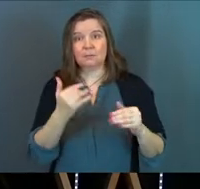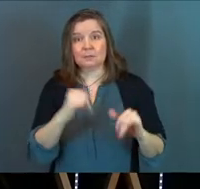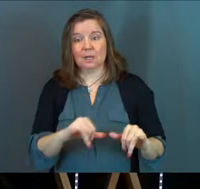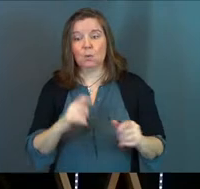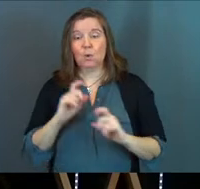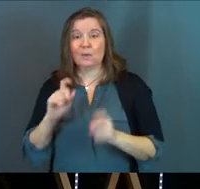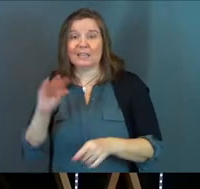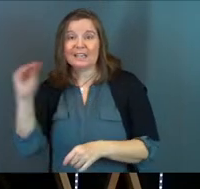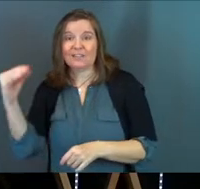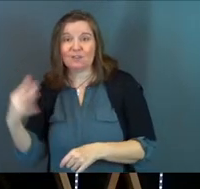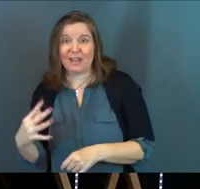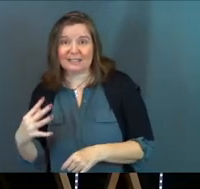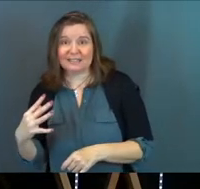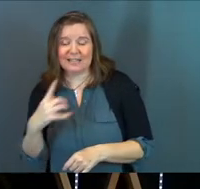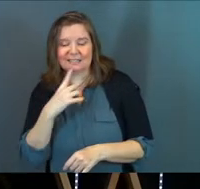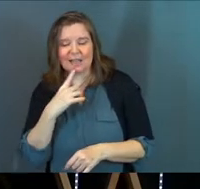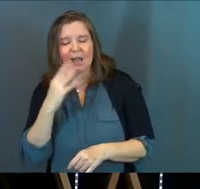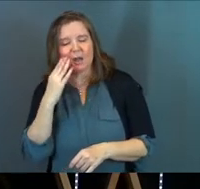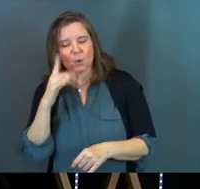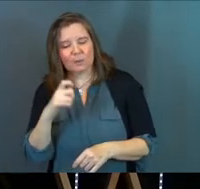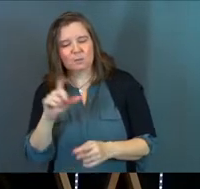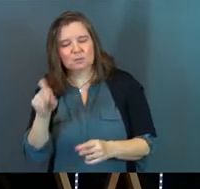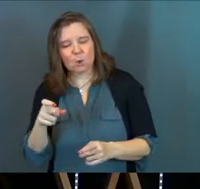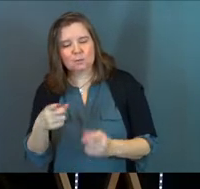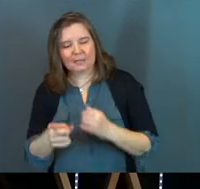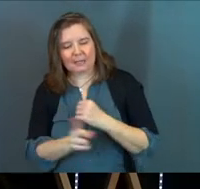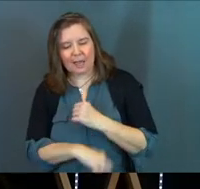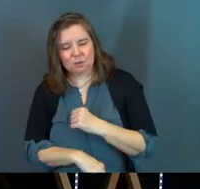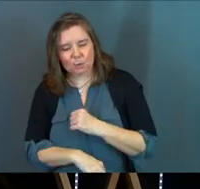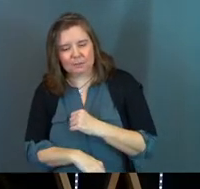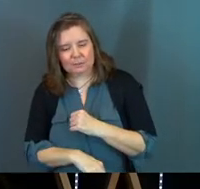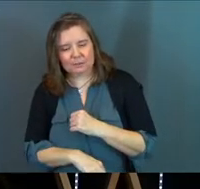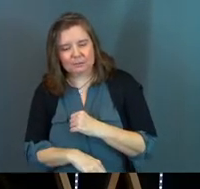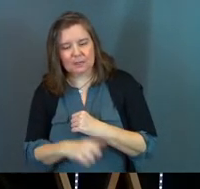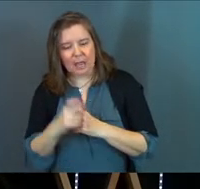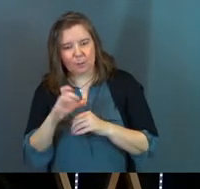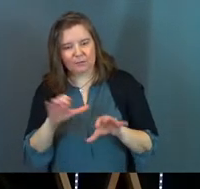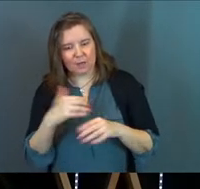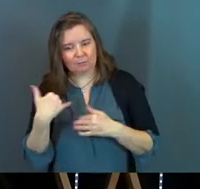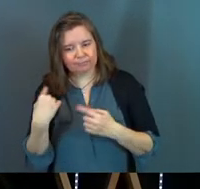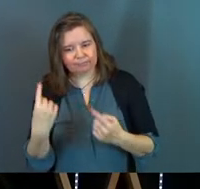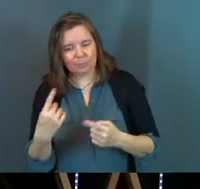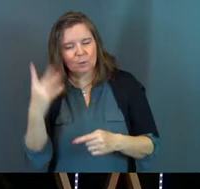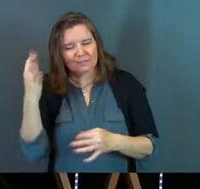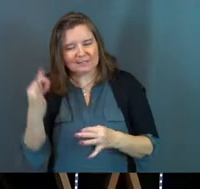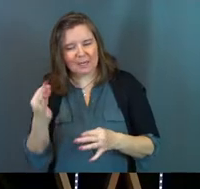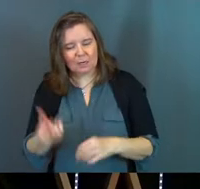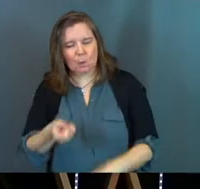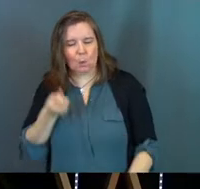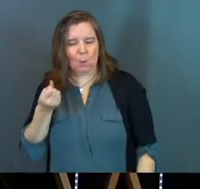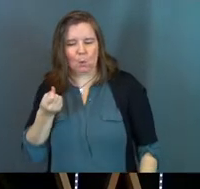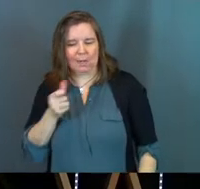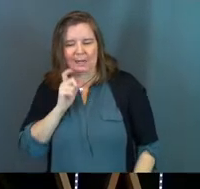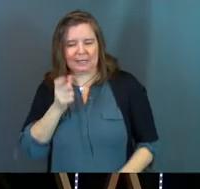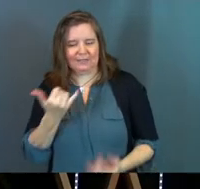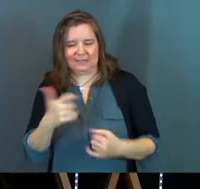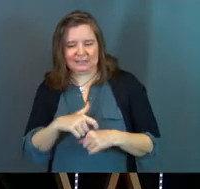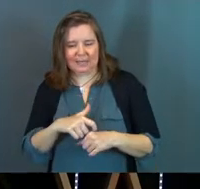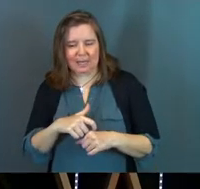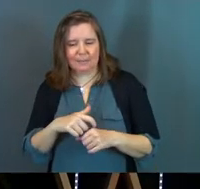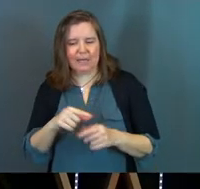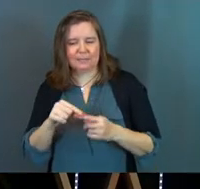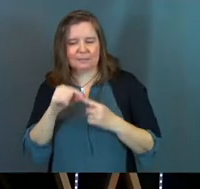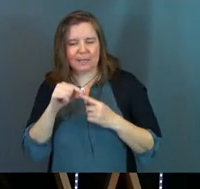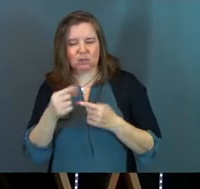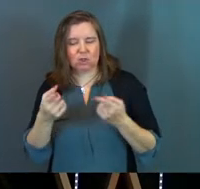could even give grace and say, I know this was supposed to be the consequence, but we've decided to withhold the consequence this time as a